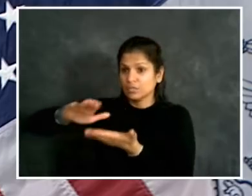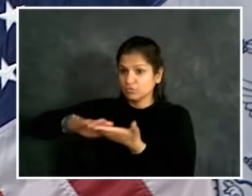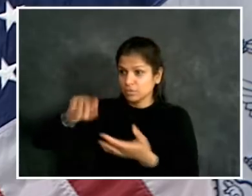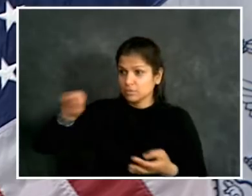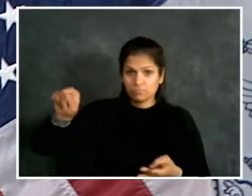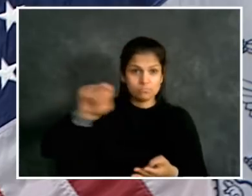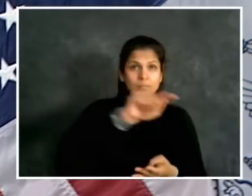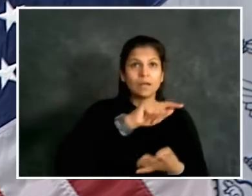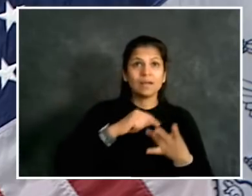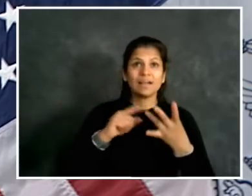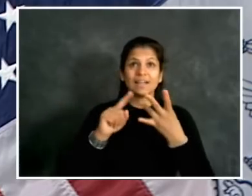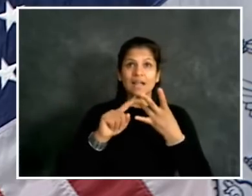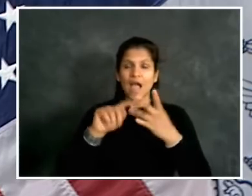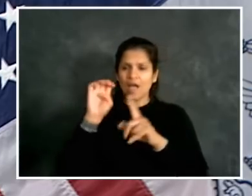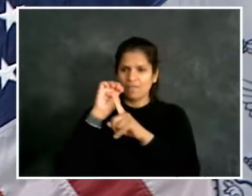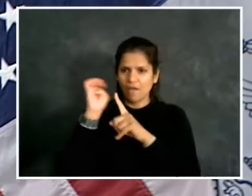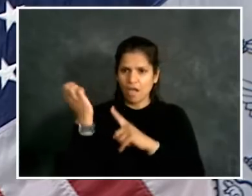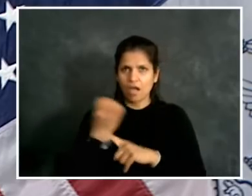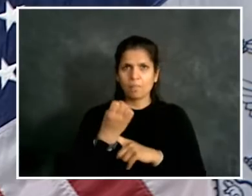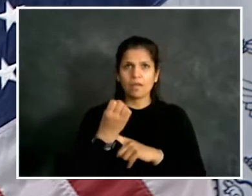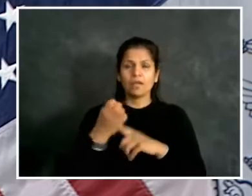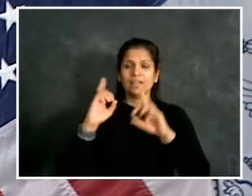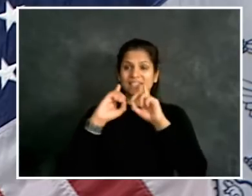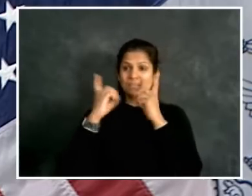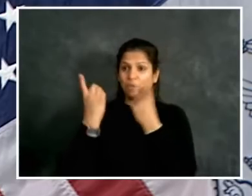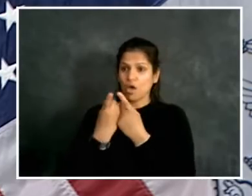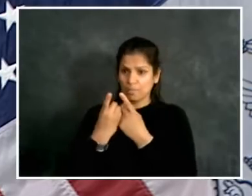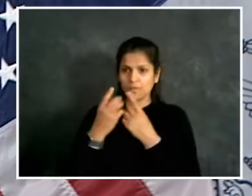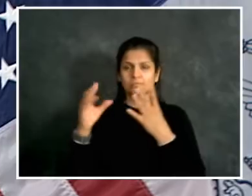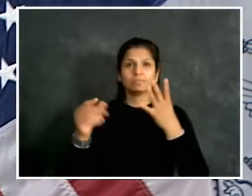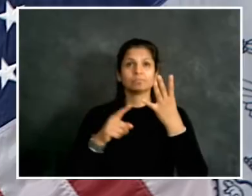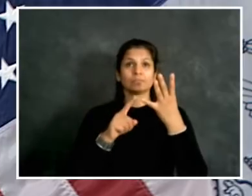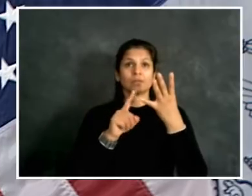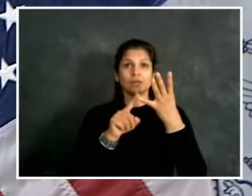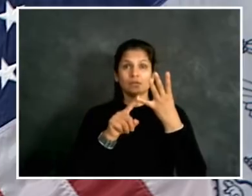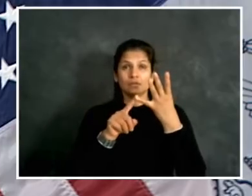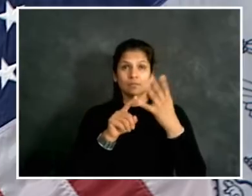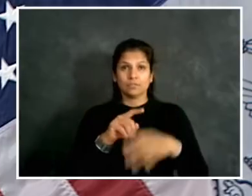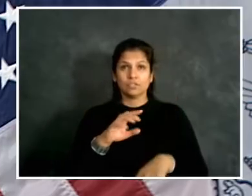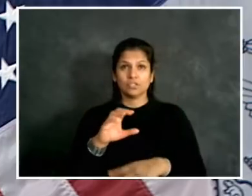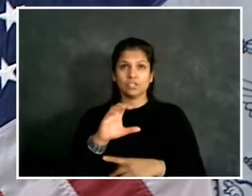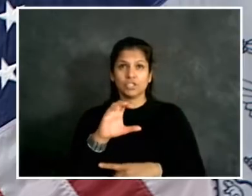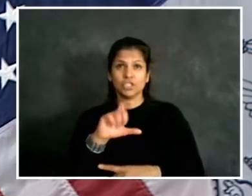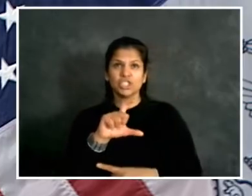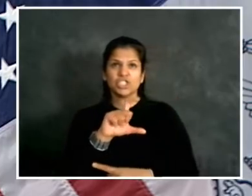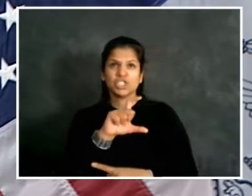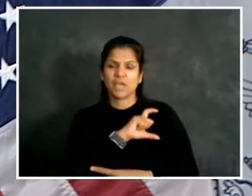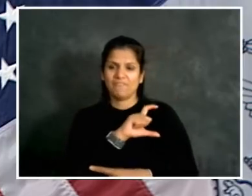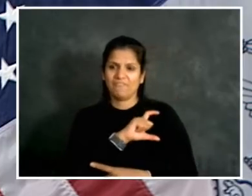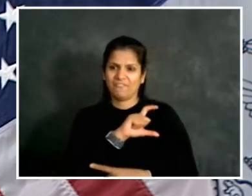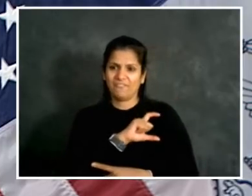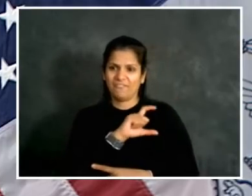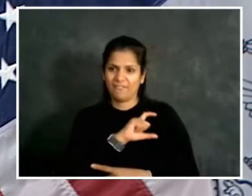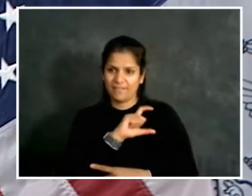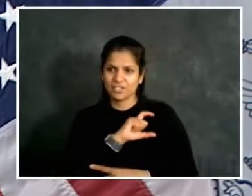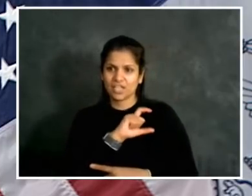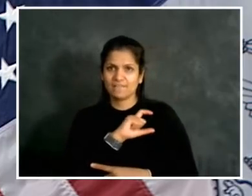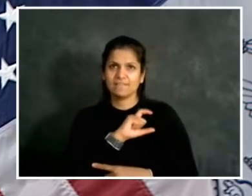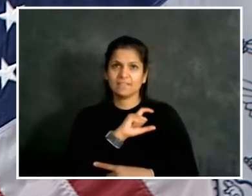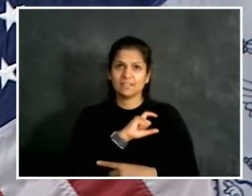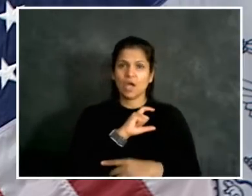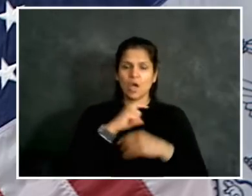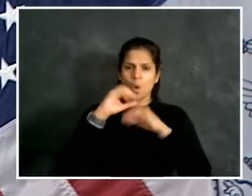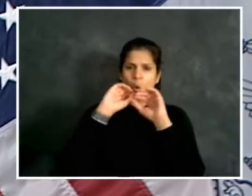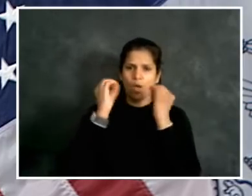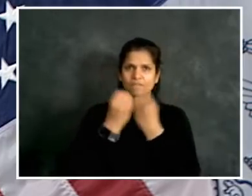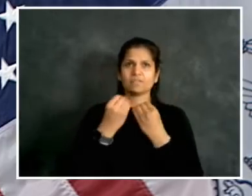all of these are city agencies that have enforcement powers, that have the ability to give out